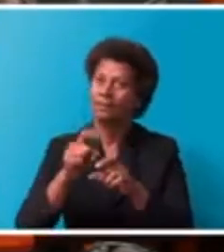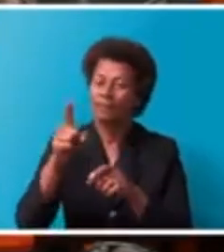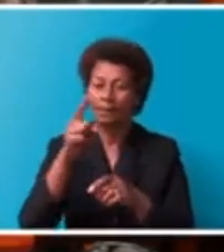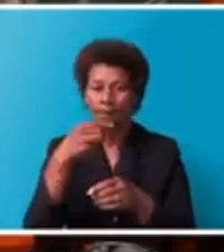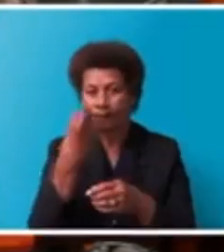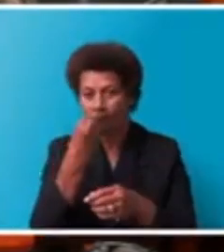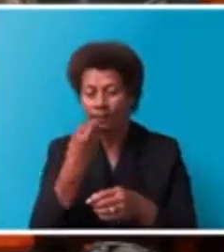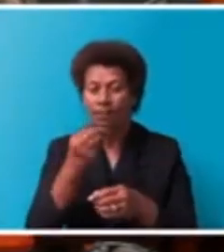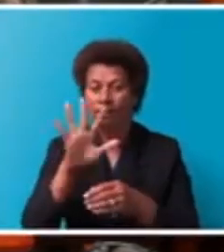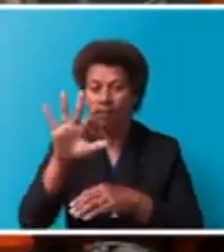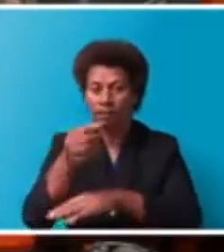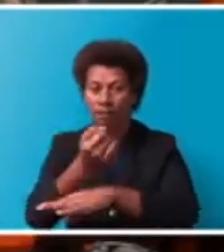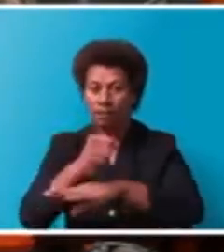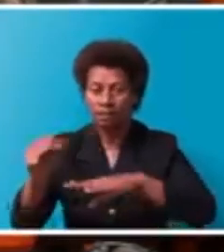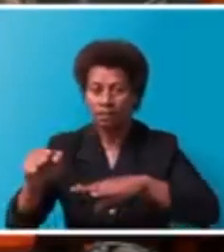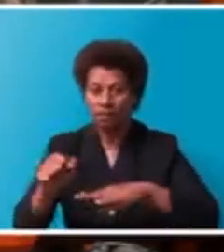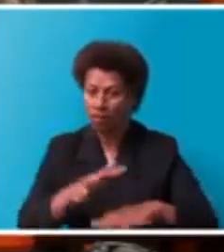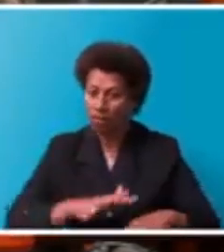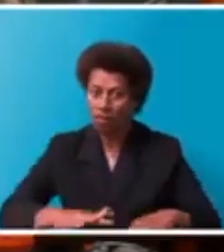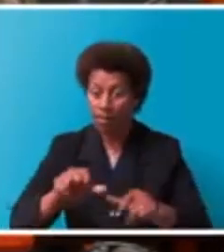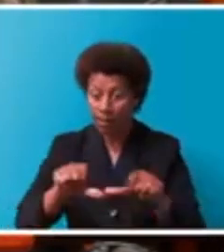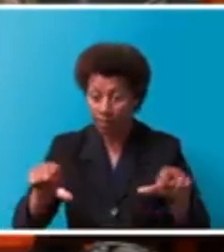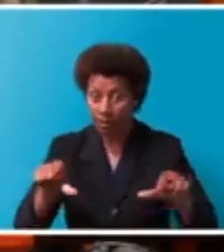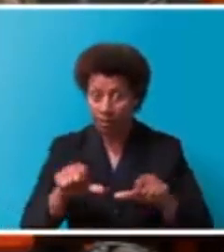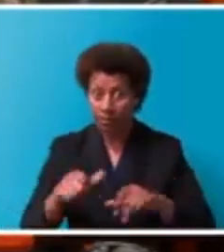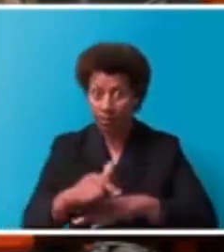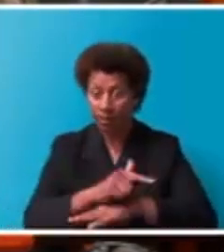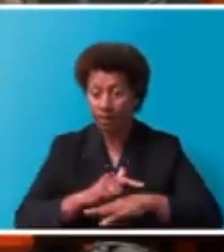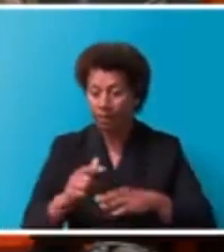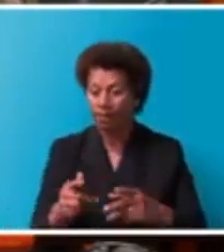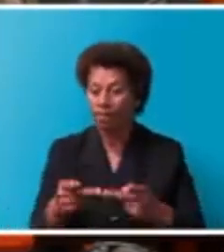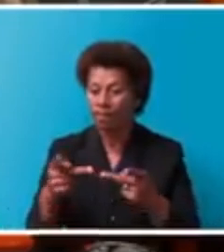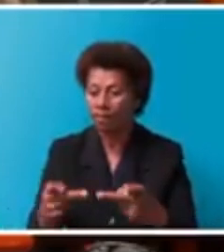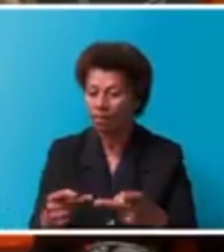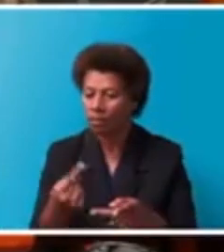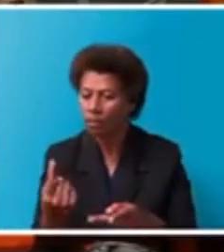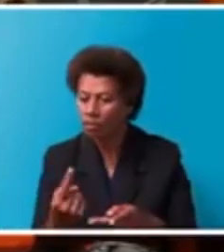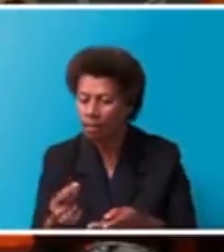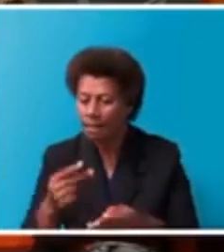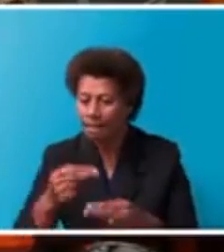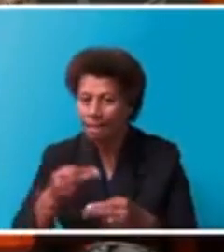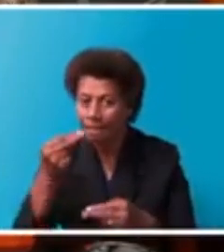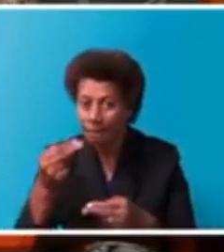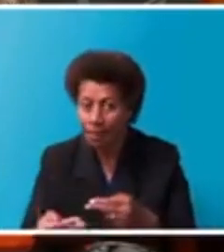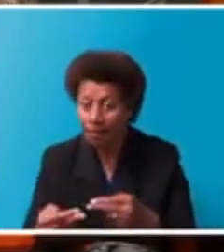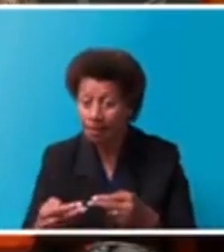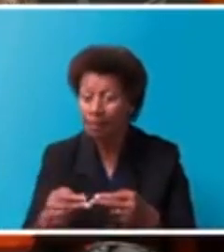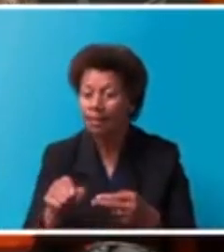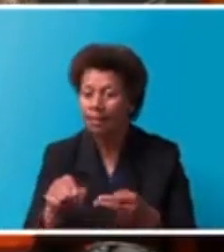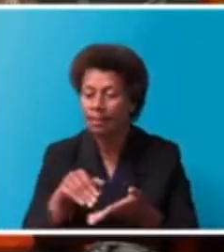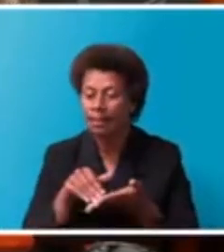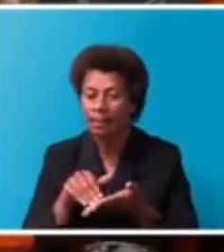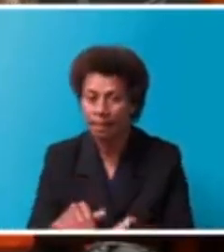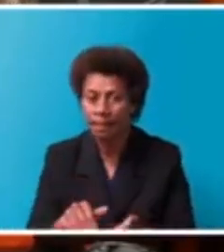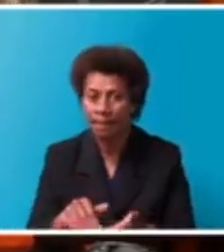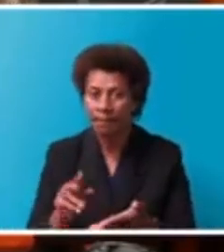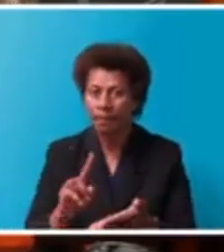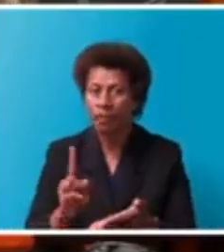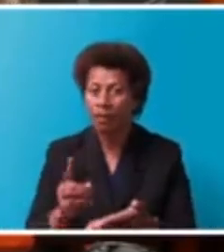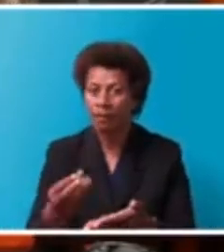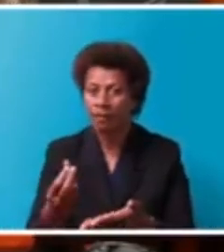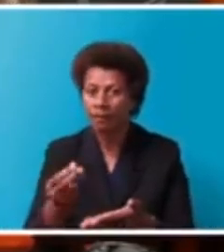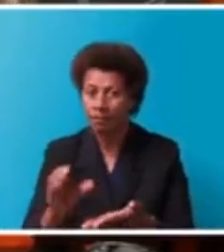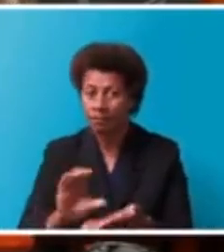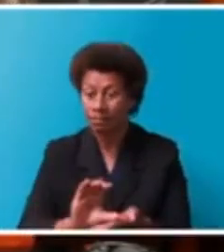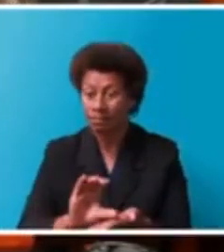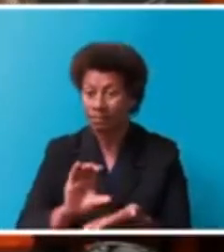state agricultural land is provided only to those who will plant on it and help maximize its return to benefit not